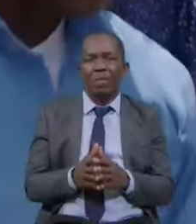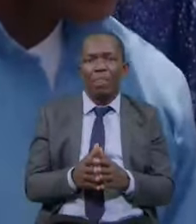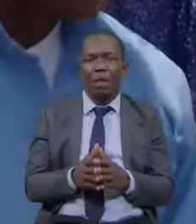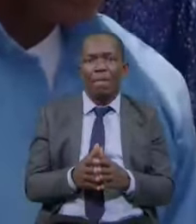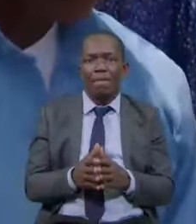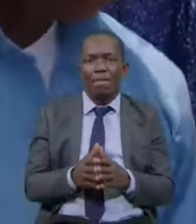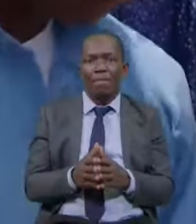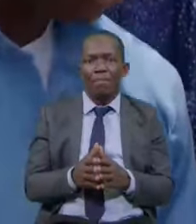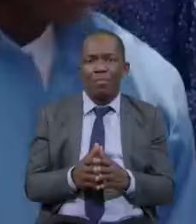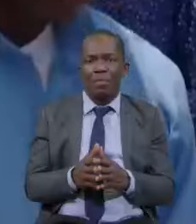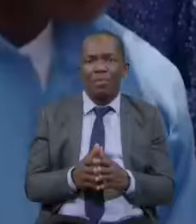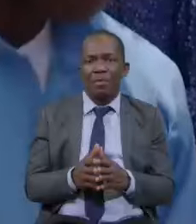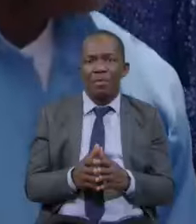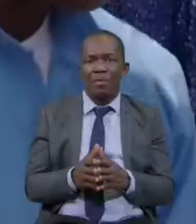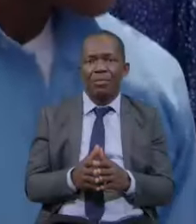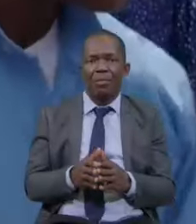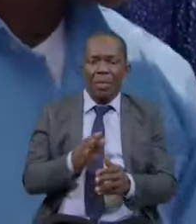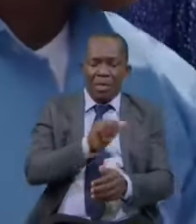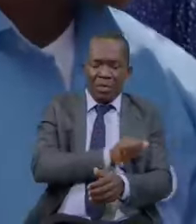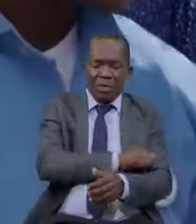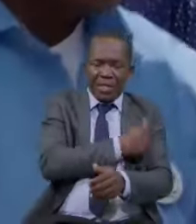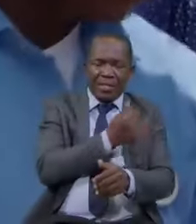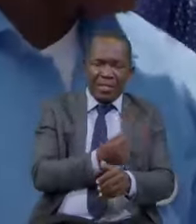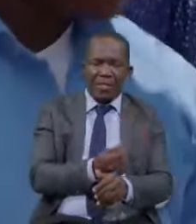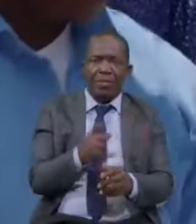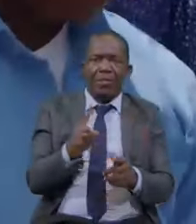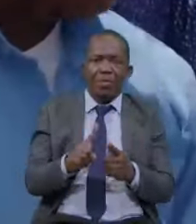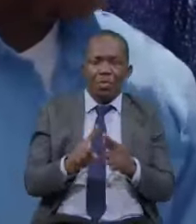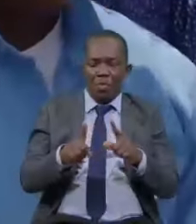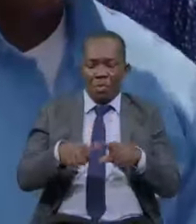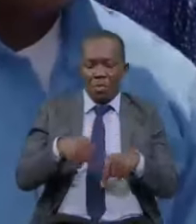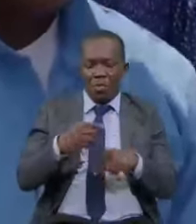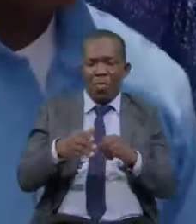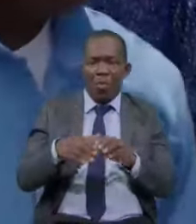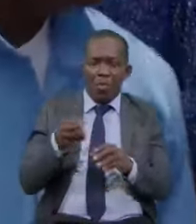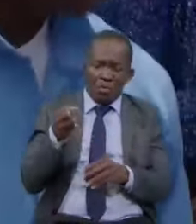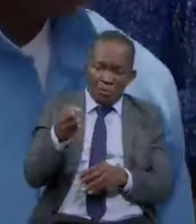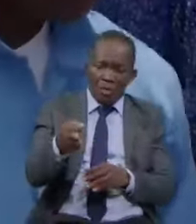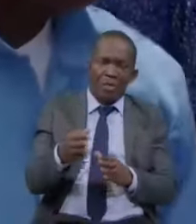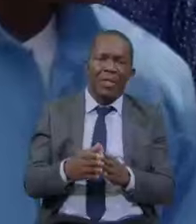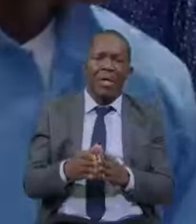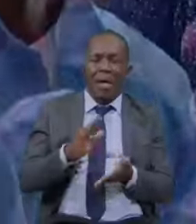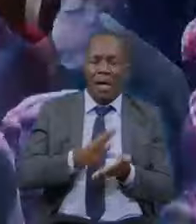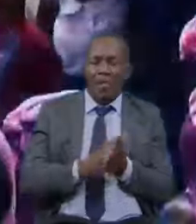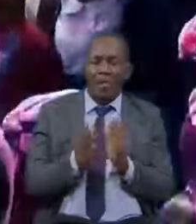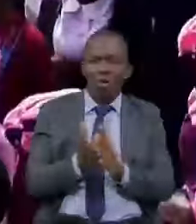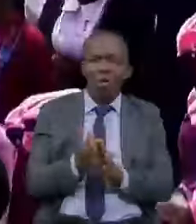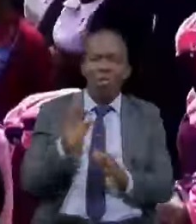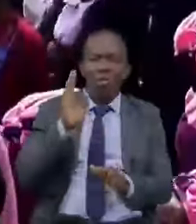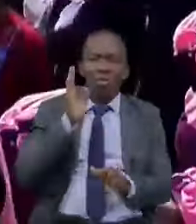Authorization to go forth and be productive in his name.